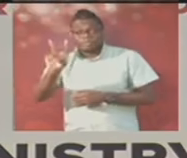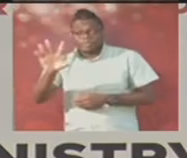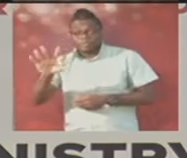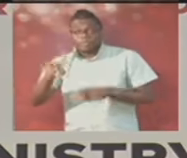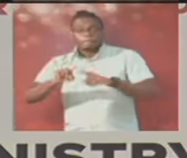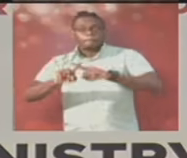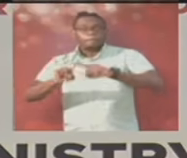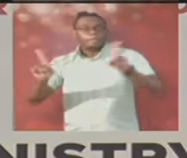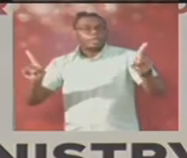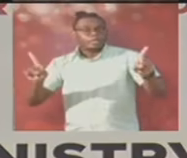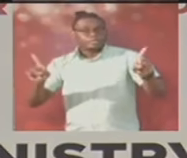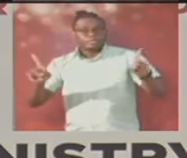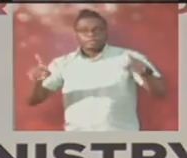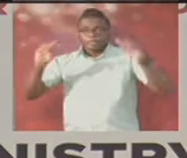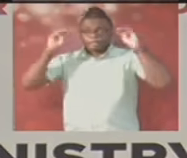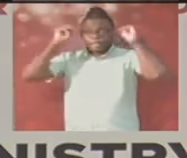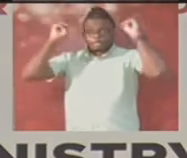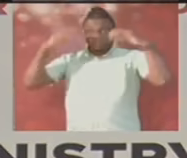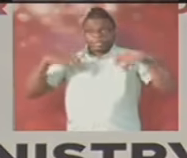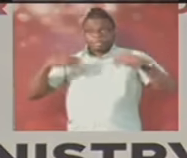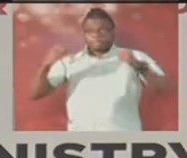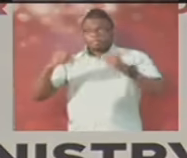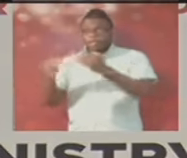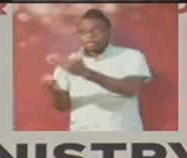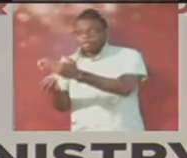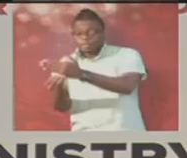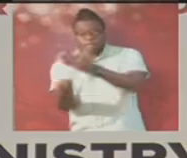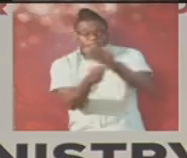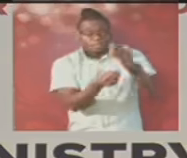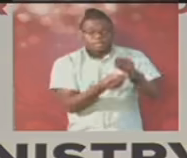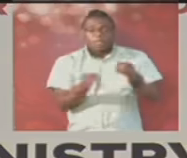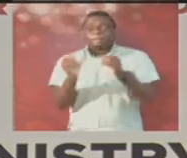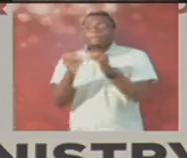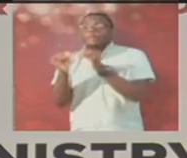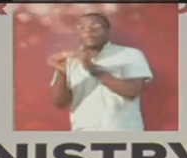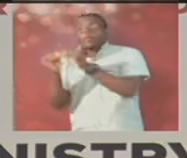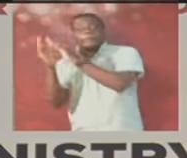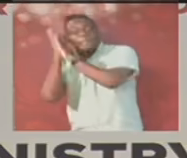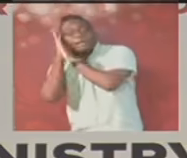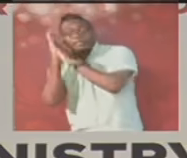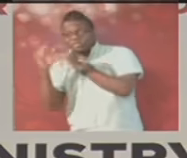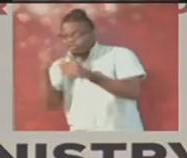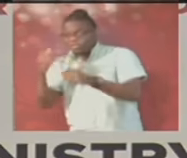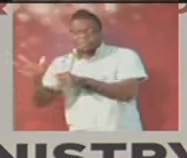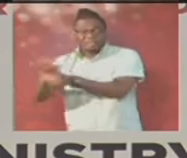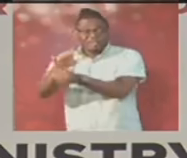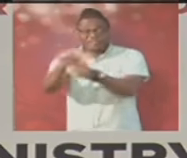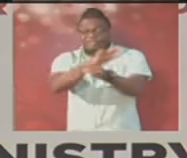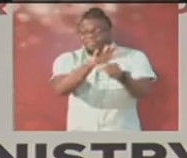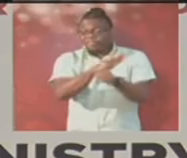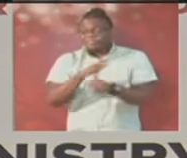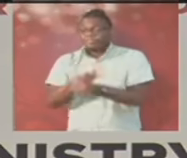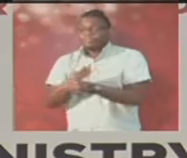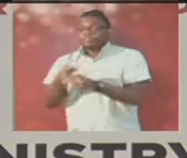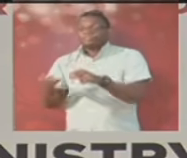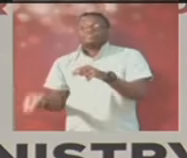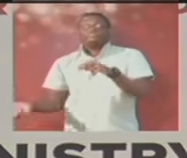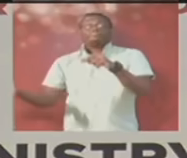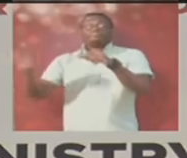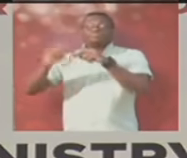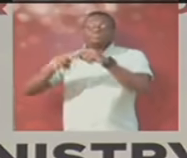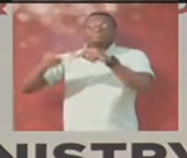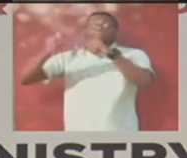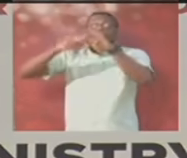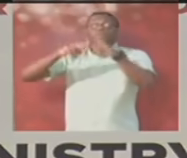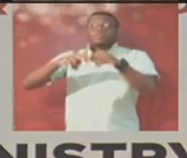they continue to be filled. We are looking at a net increase in beds of about 31